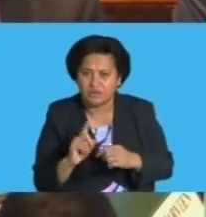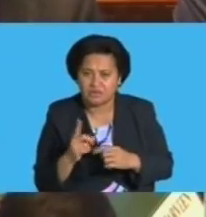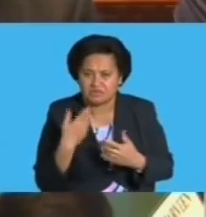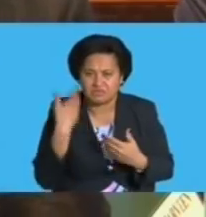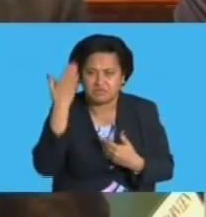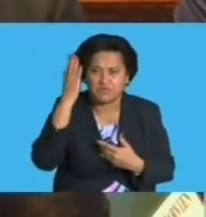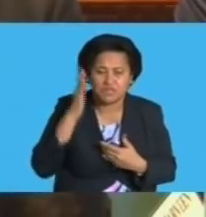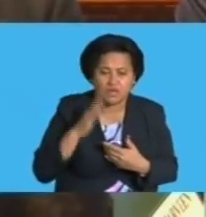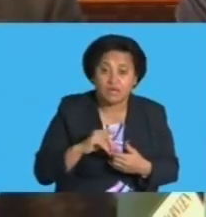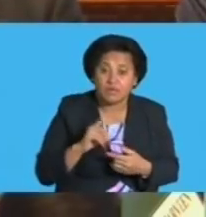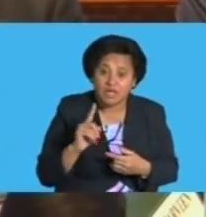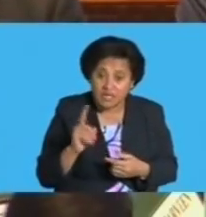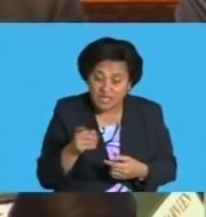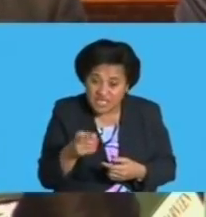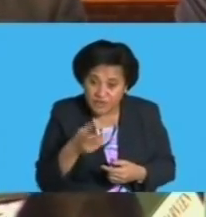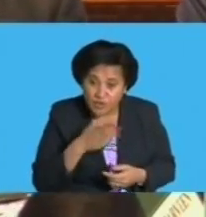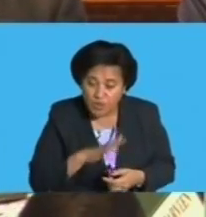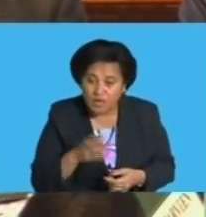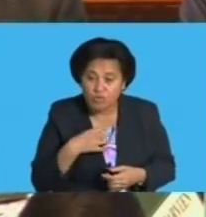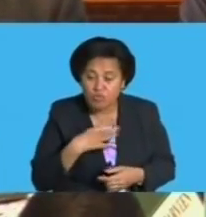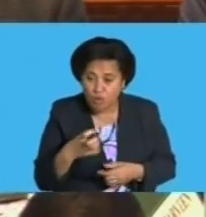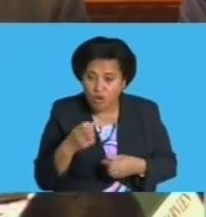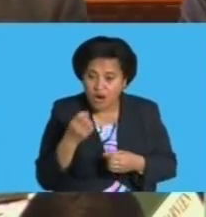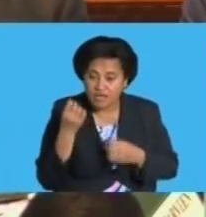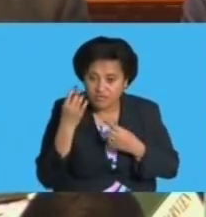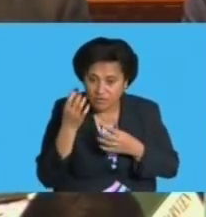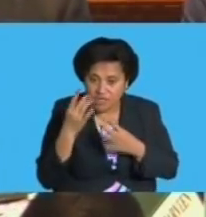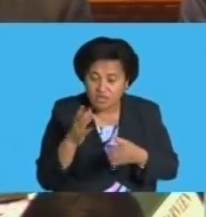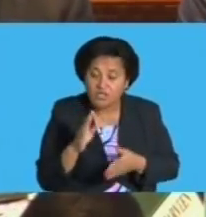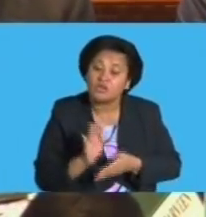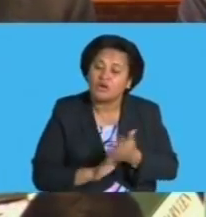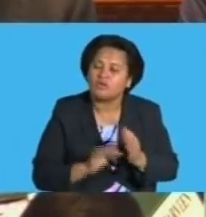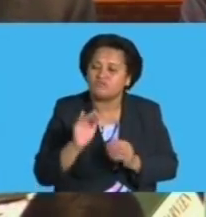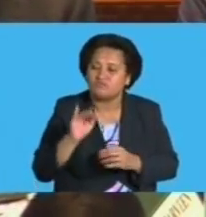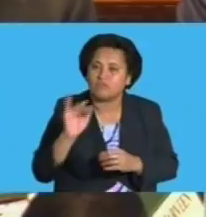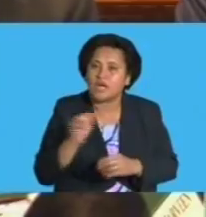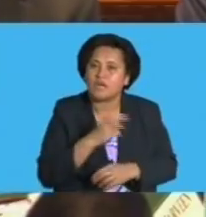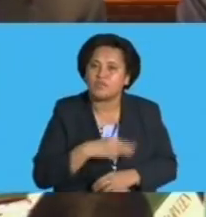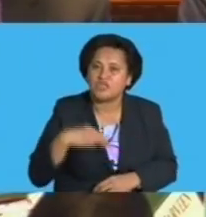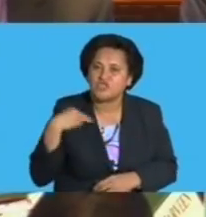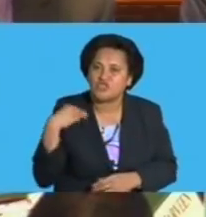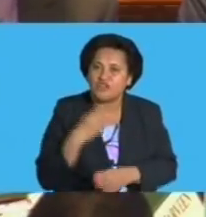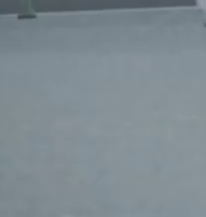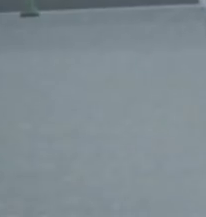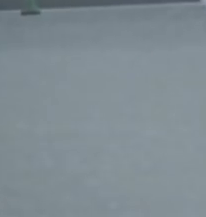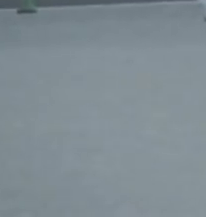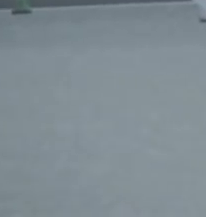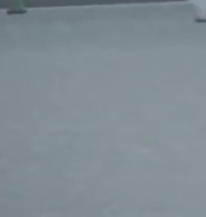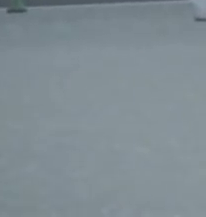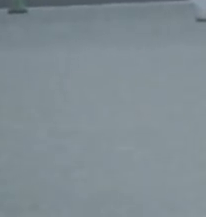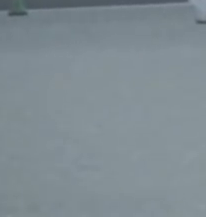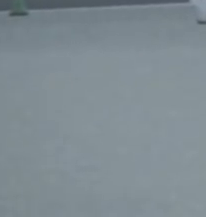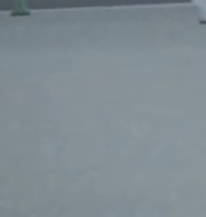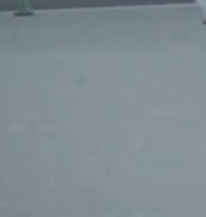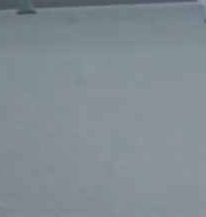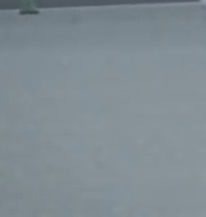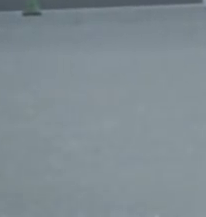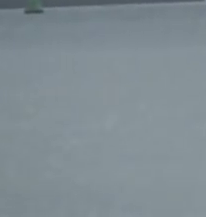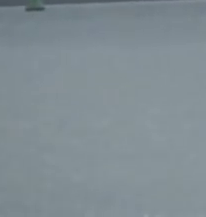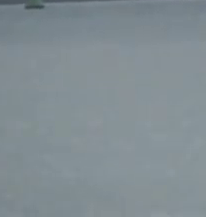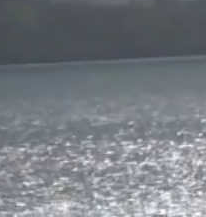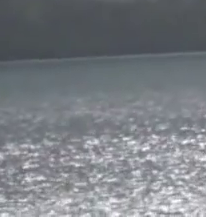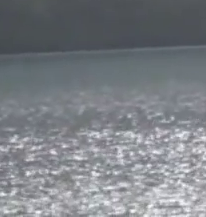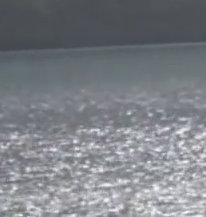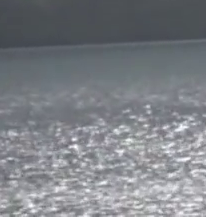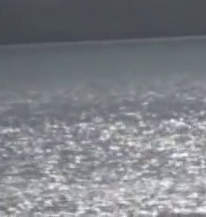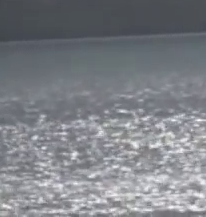wants to know the details, she should go to the Ministry of Employment, because that case would be dealt at that level. The opposition MP's motion